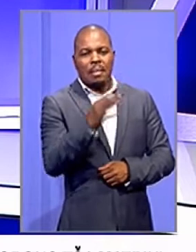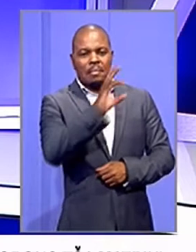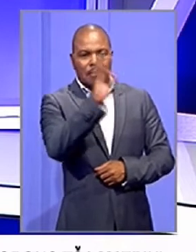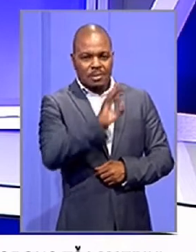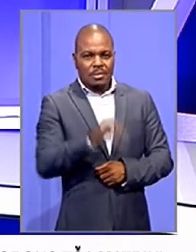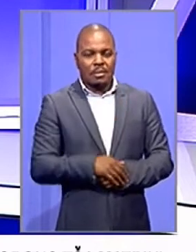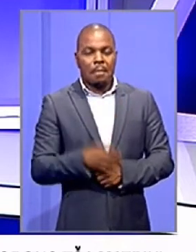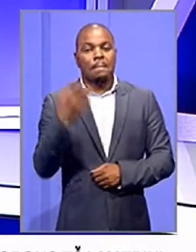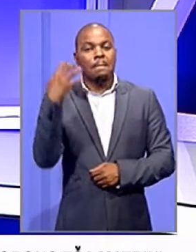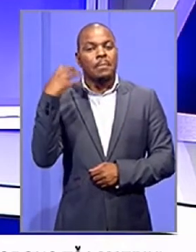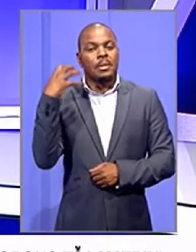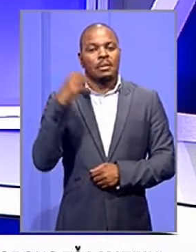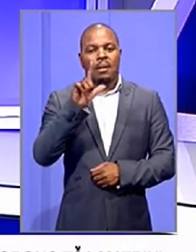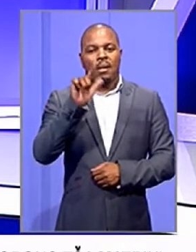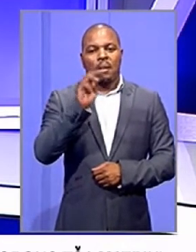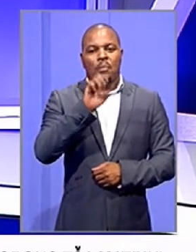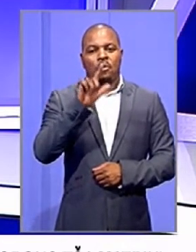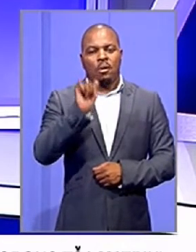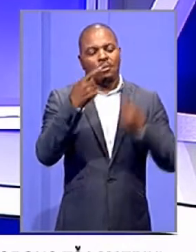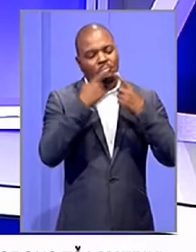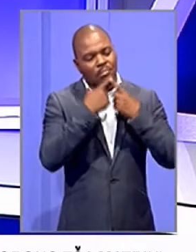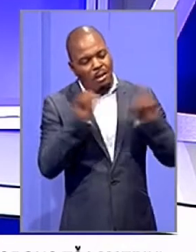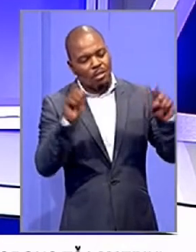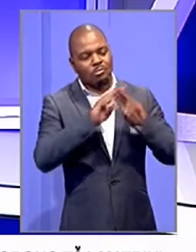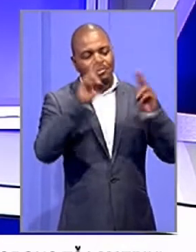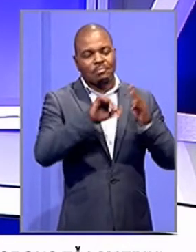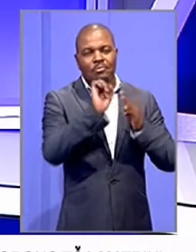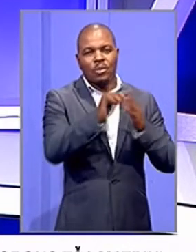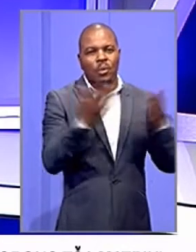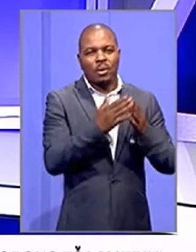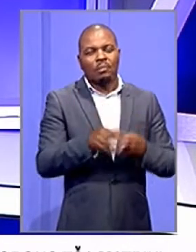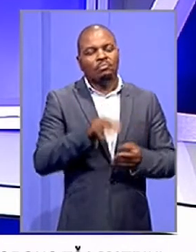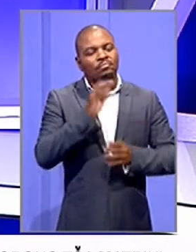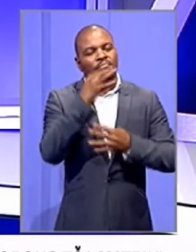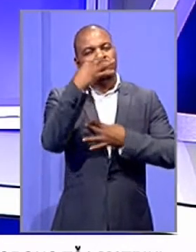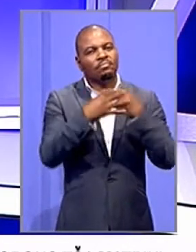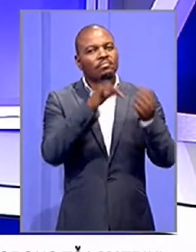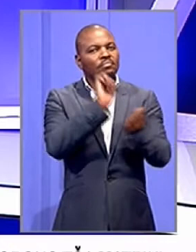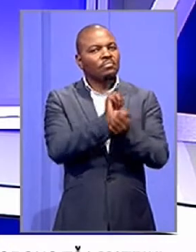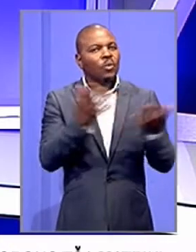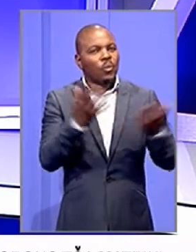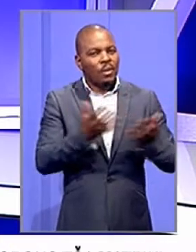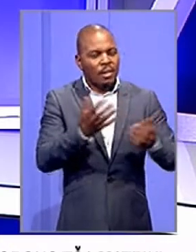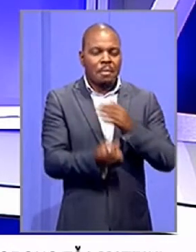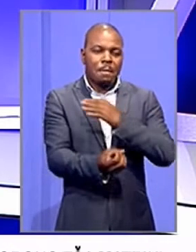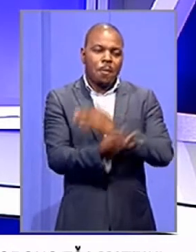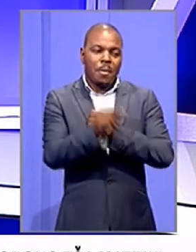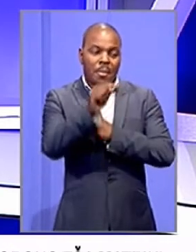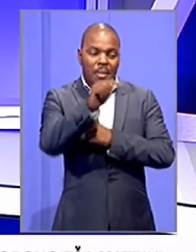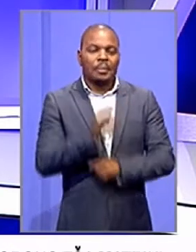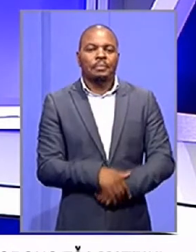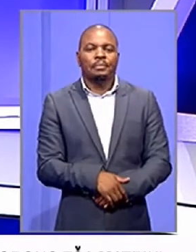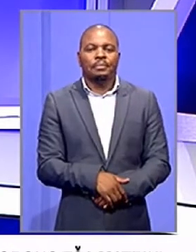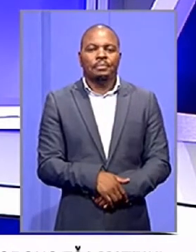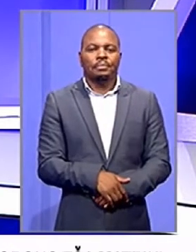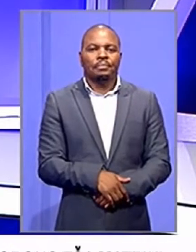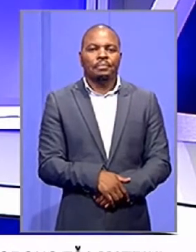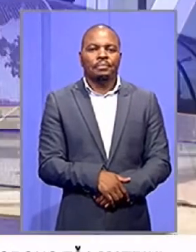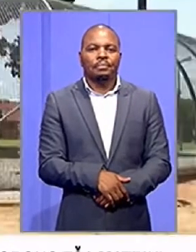Tona Ronald Lamola o begile dipoelo tsa bona lefelong la tshokolo ya bagolegwa ka Barberton Mpumalanga.